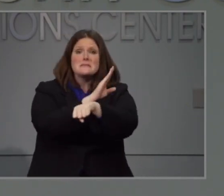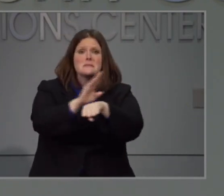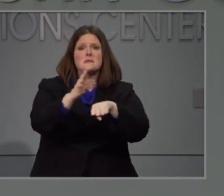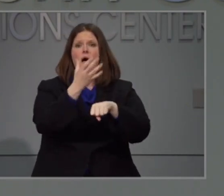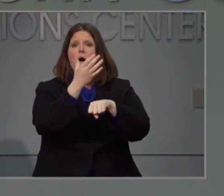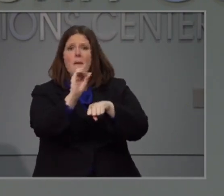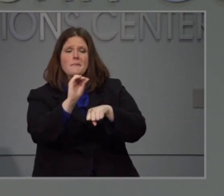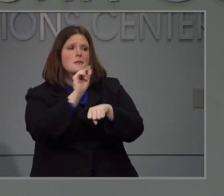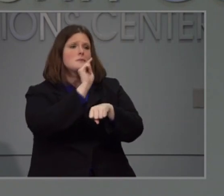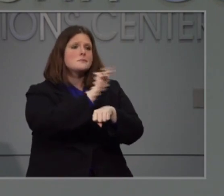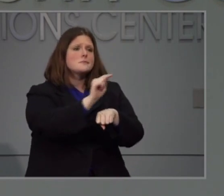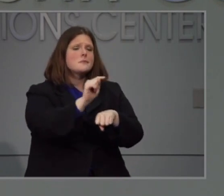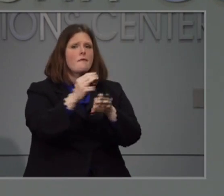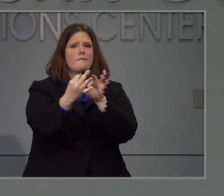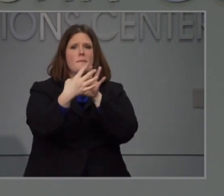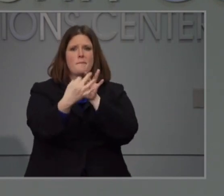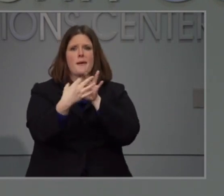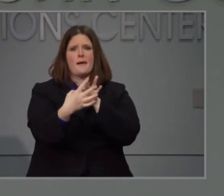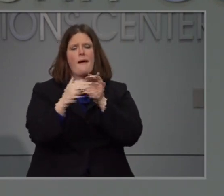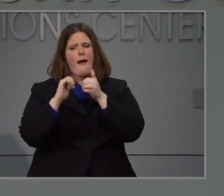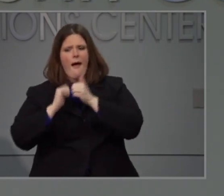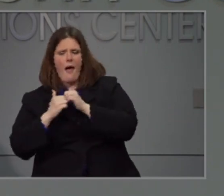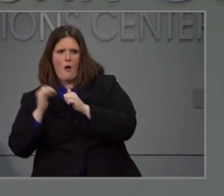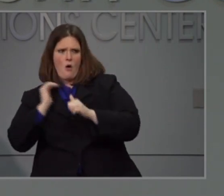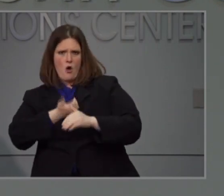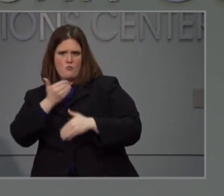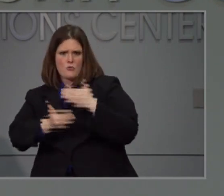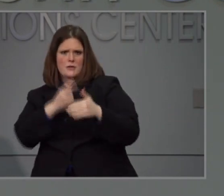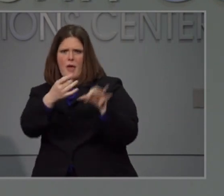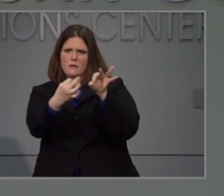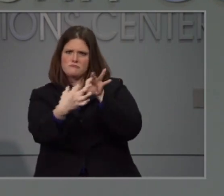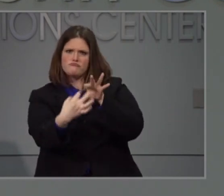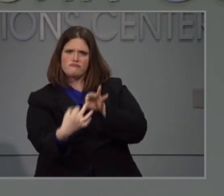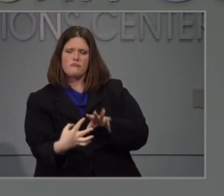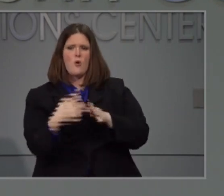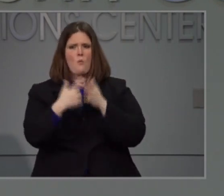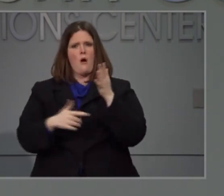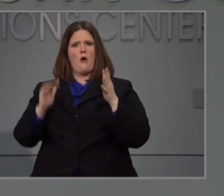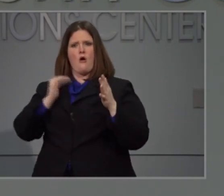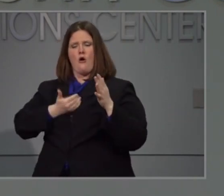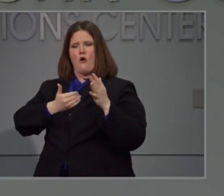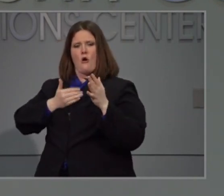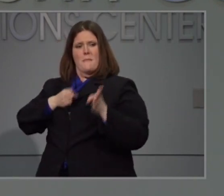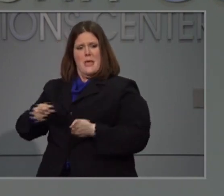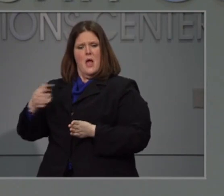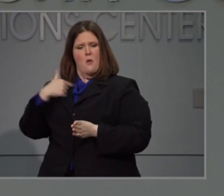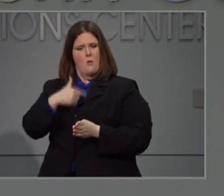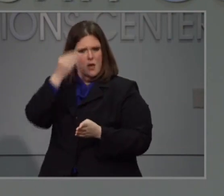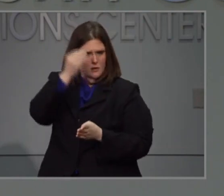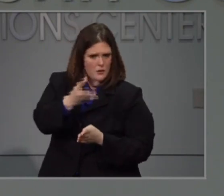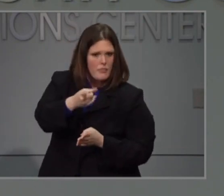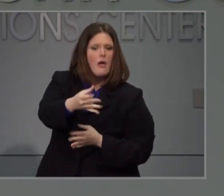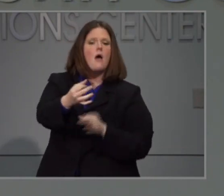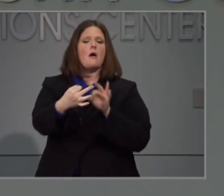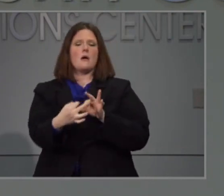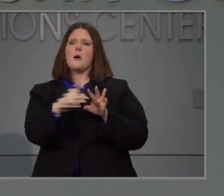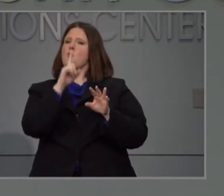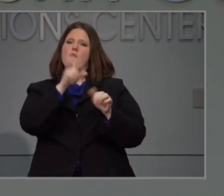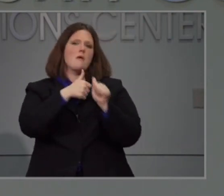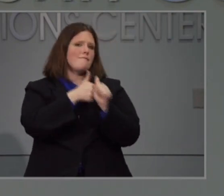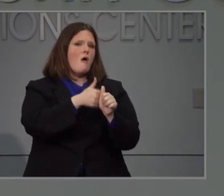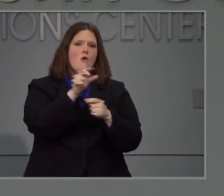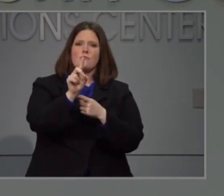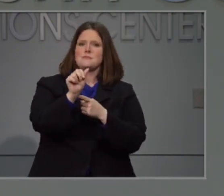about how we do it and what kind of restrictions are in place. But this is a totally data-driven